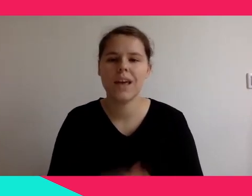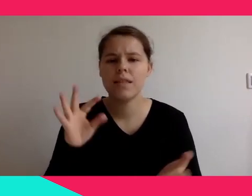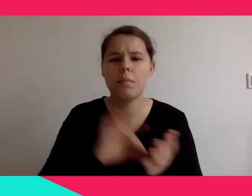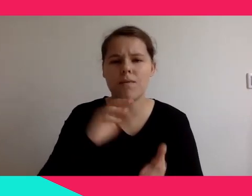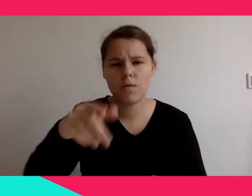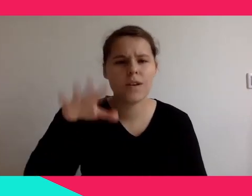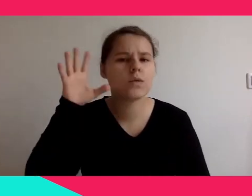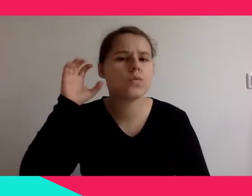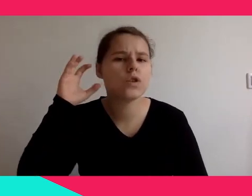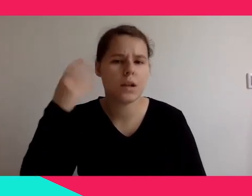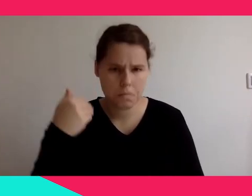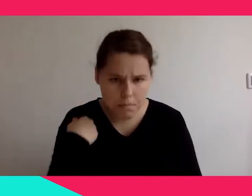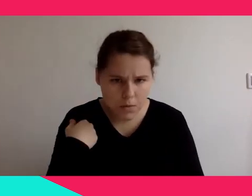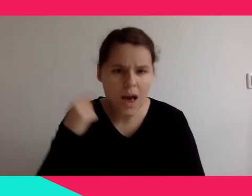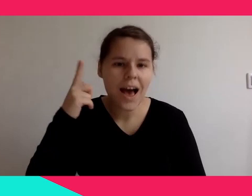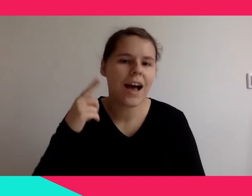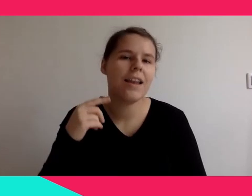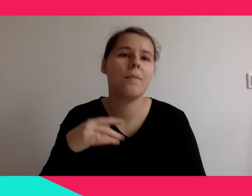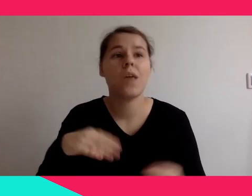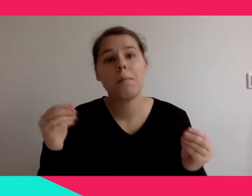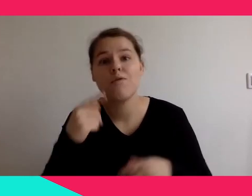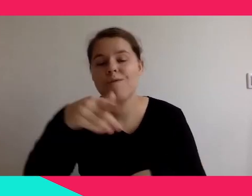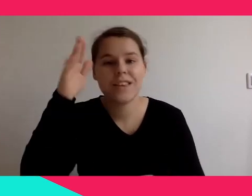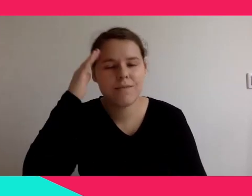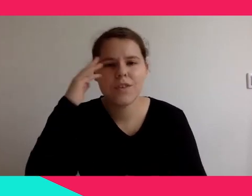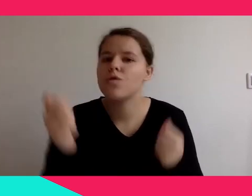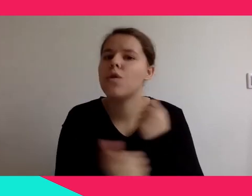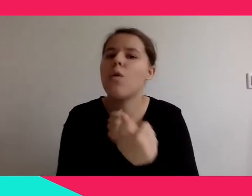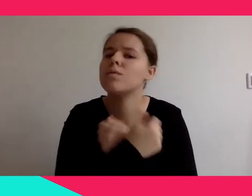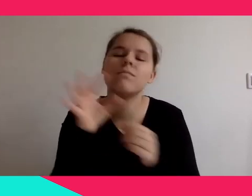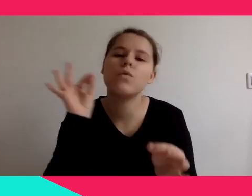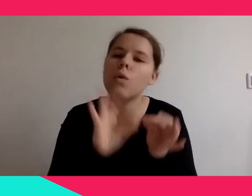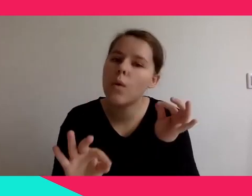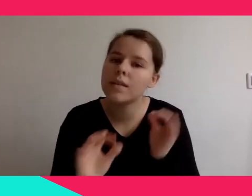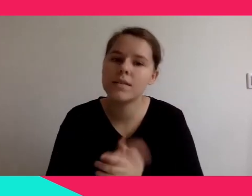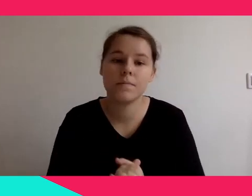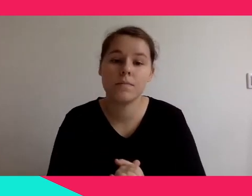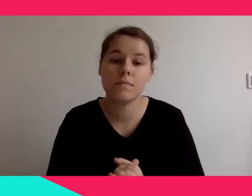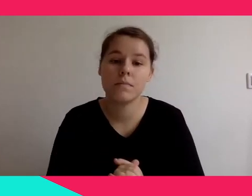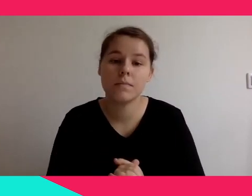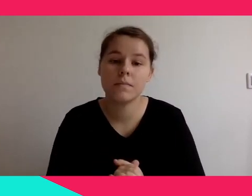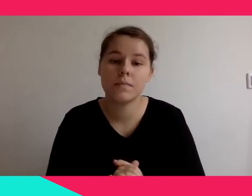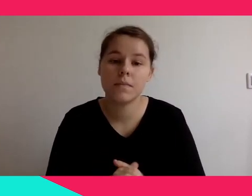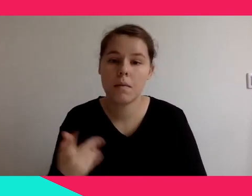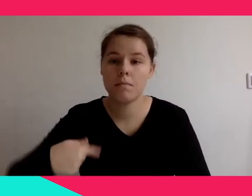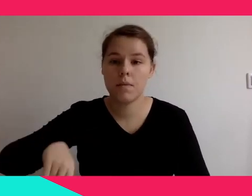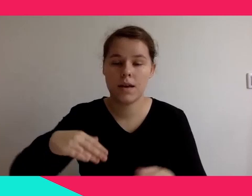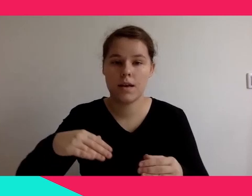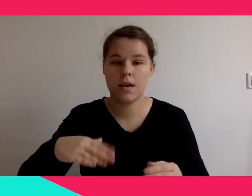means. In the Netherlands, we use the word a lot of times for people transcribing digitized